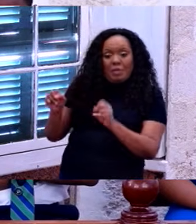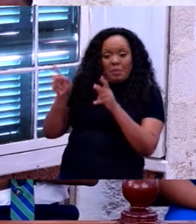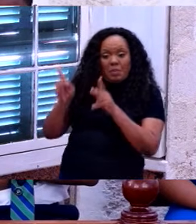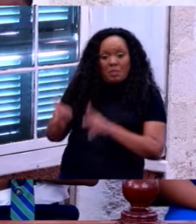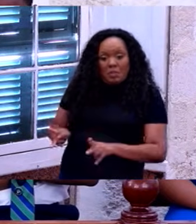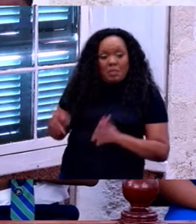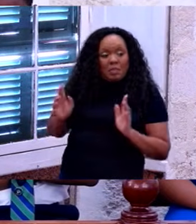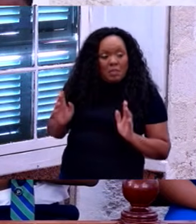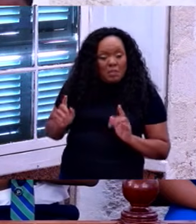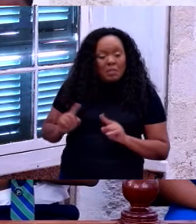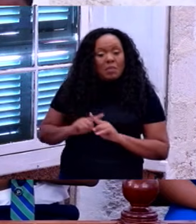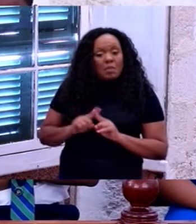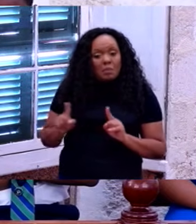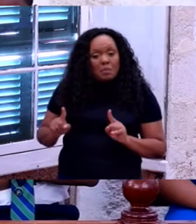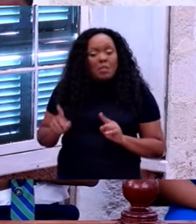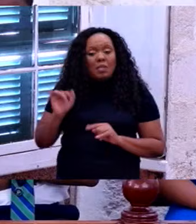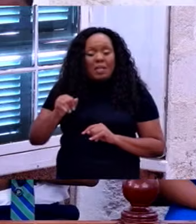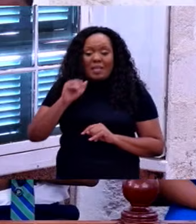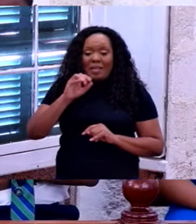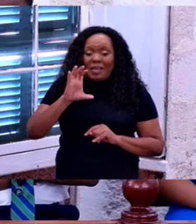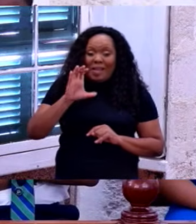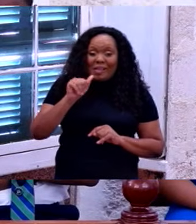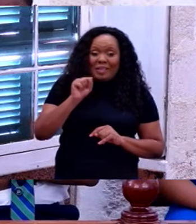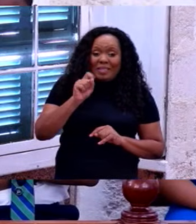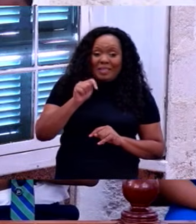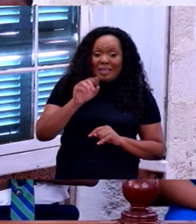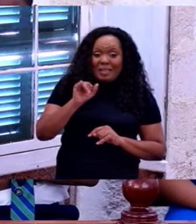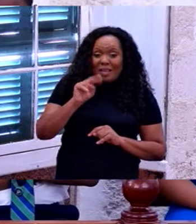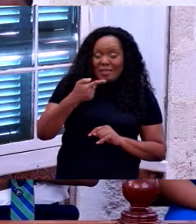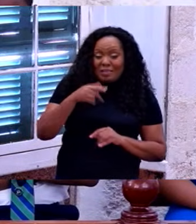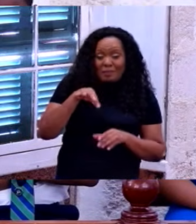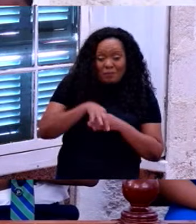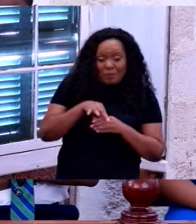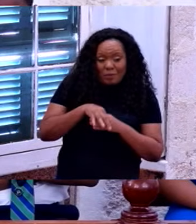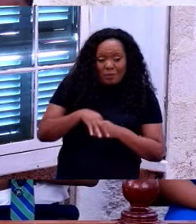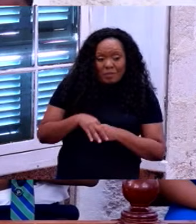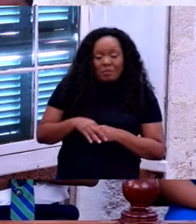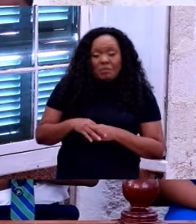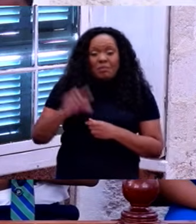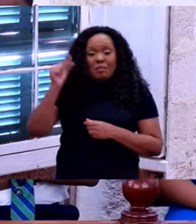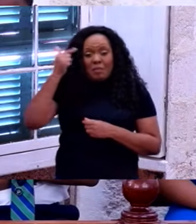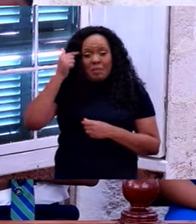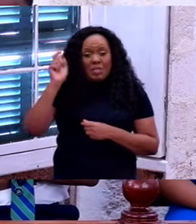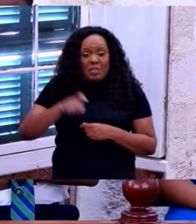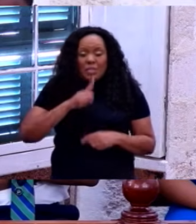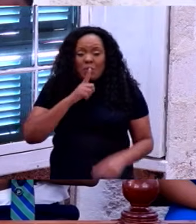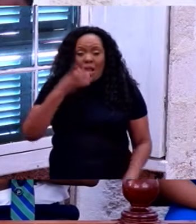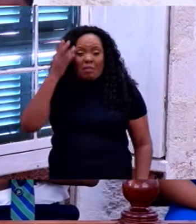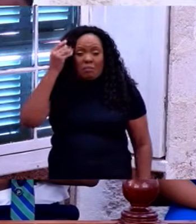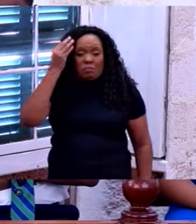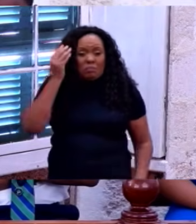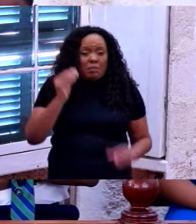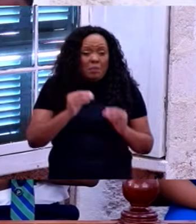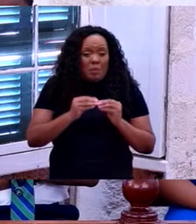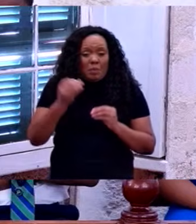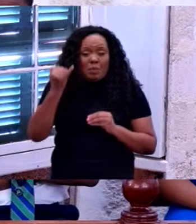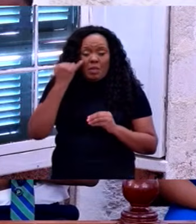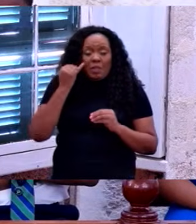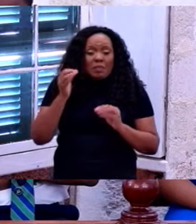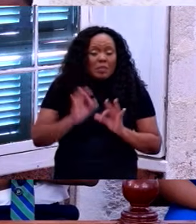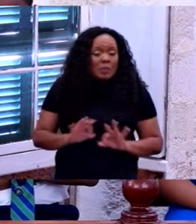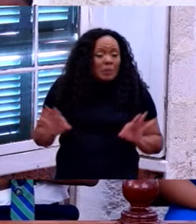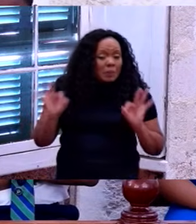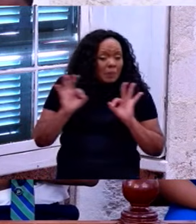from and the casting vote is something which the government can give further thought to if they deem necessary.